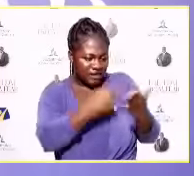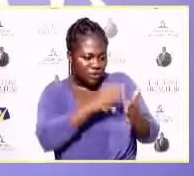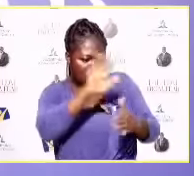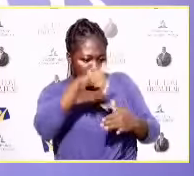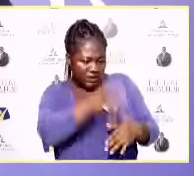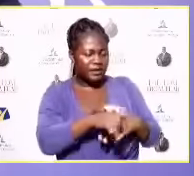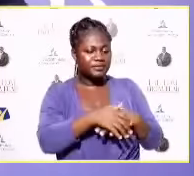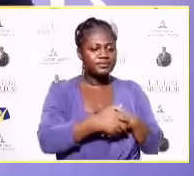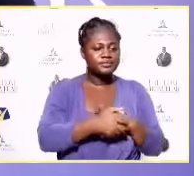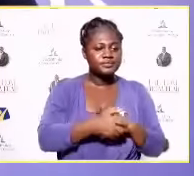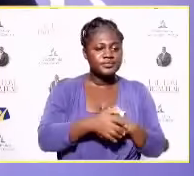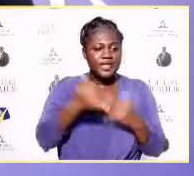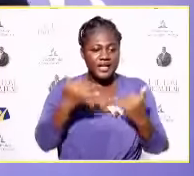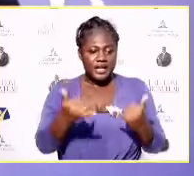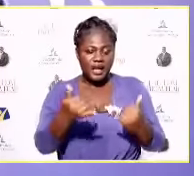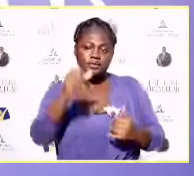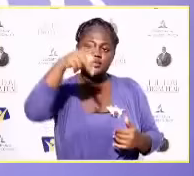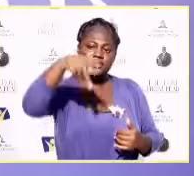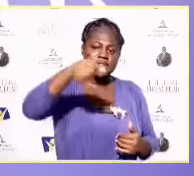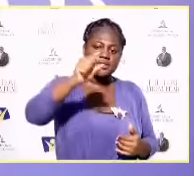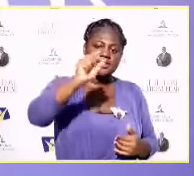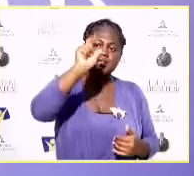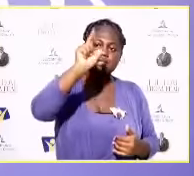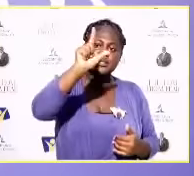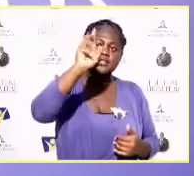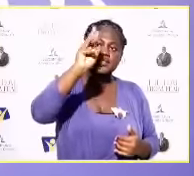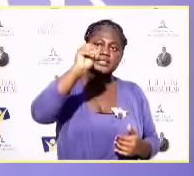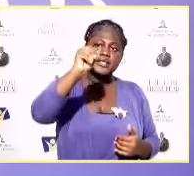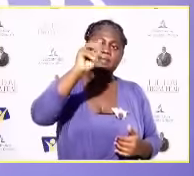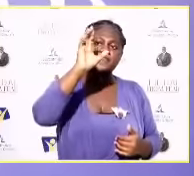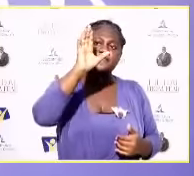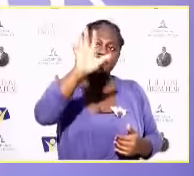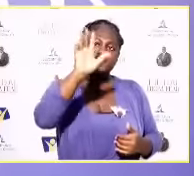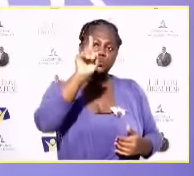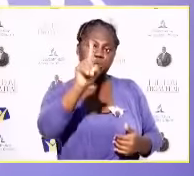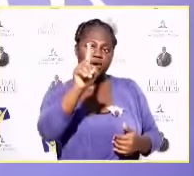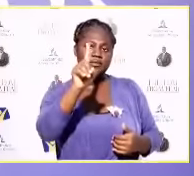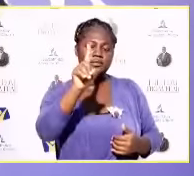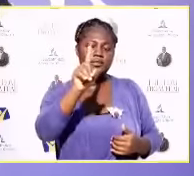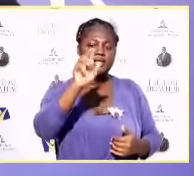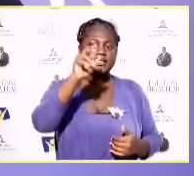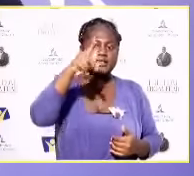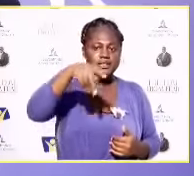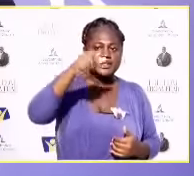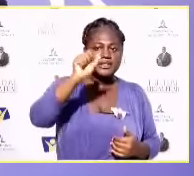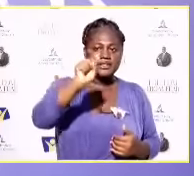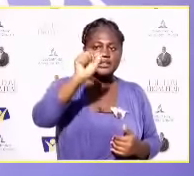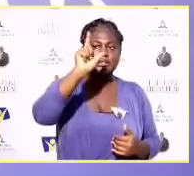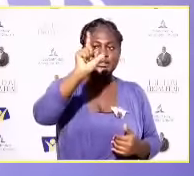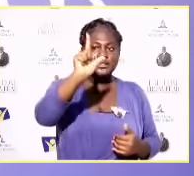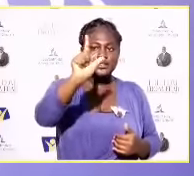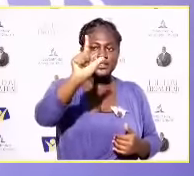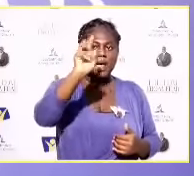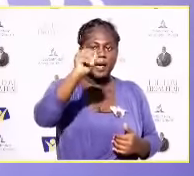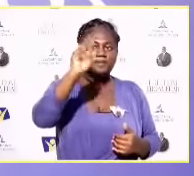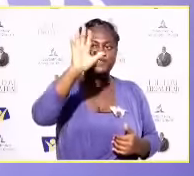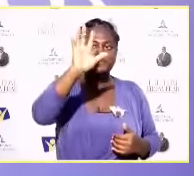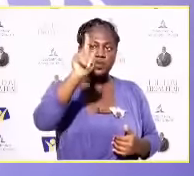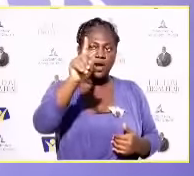Let's go to Psalm 51. Psalm 51, we'll read from verse